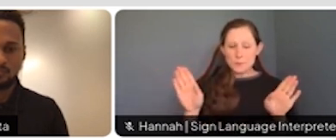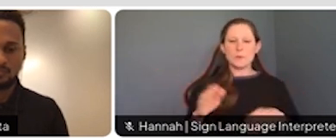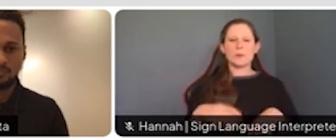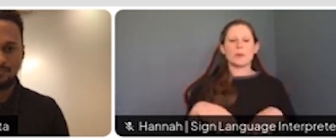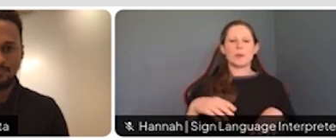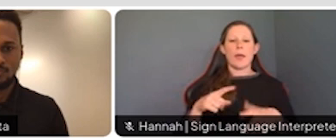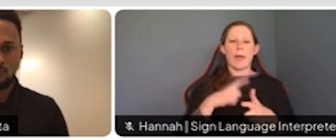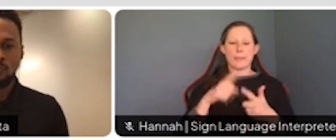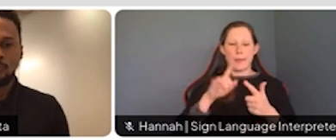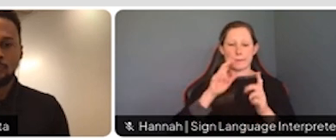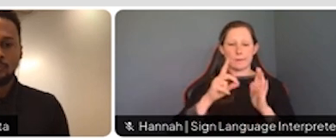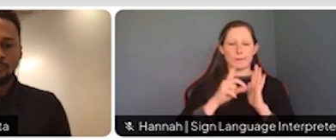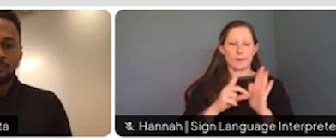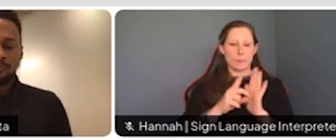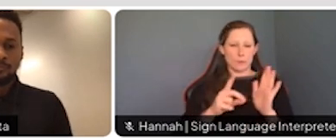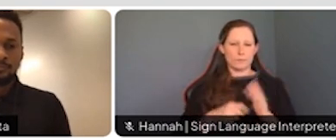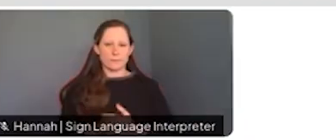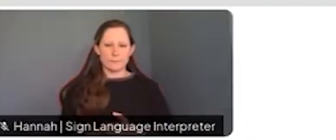into the demo.